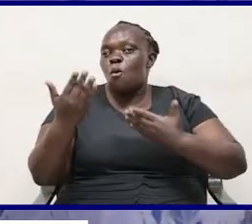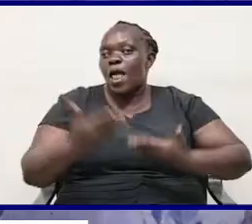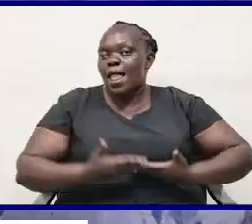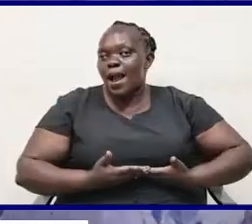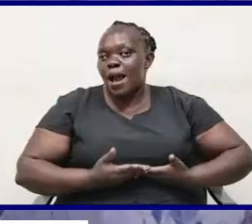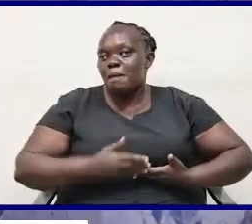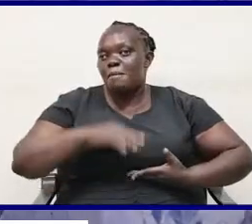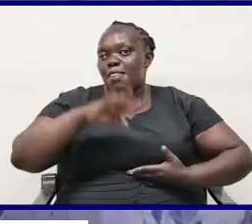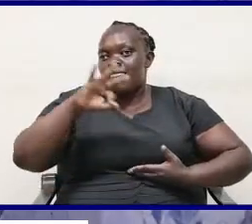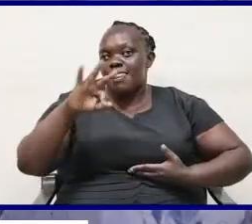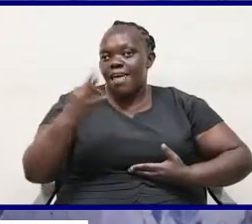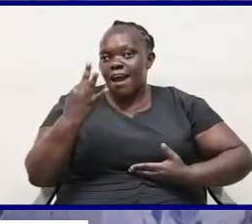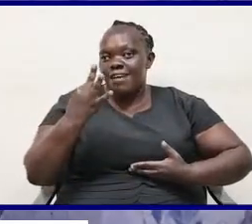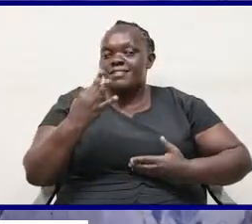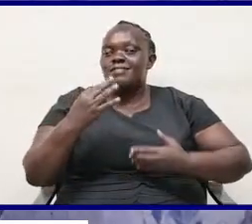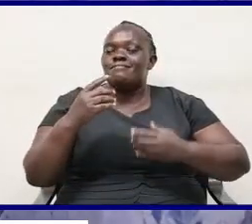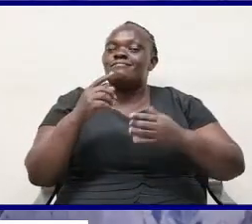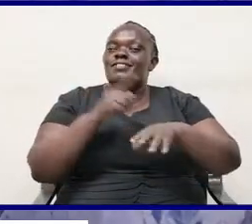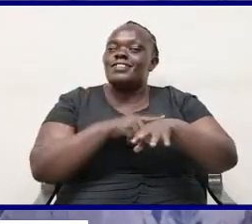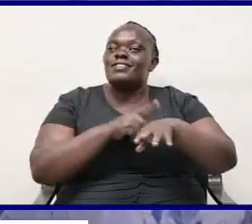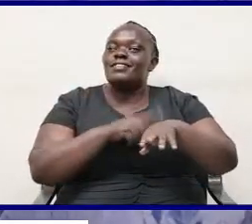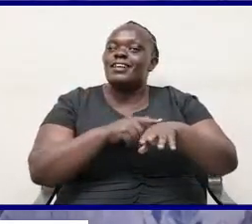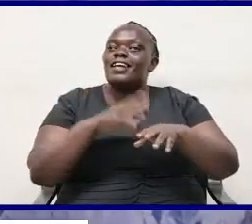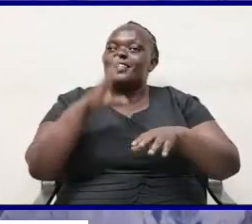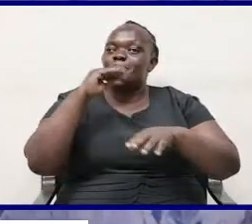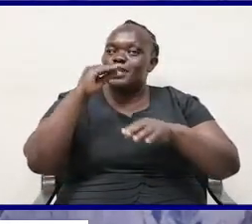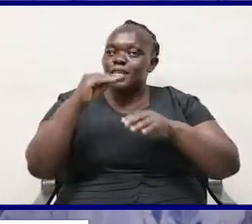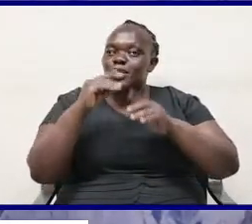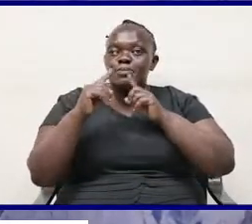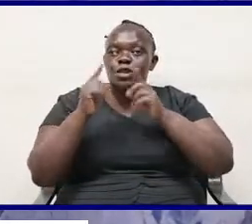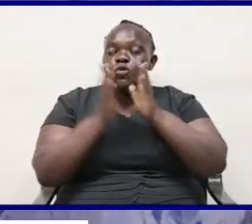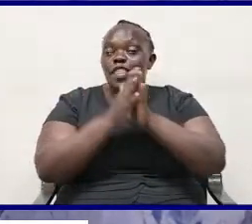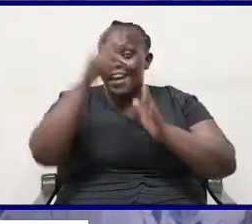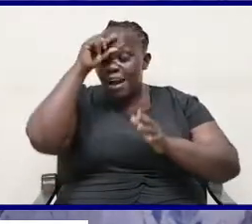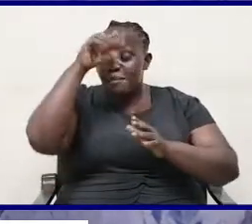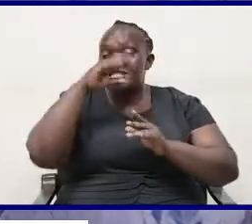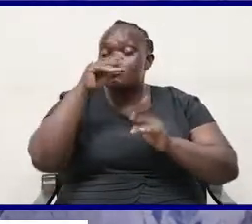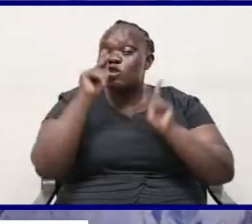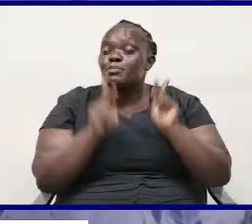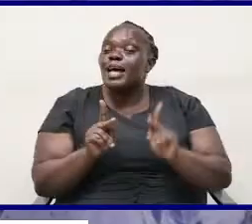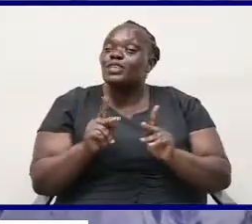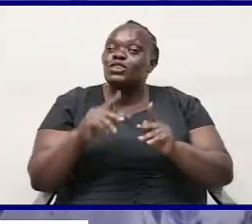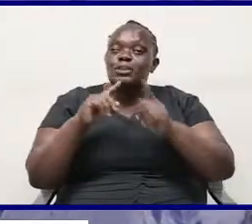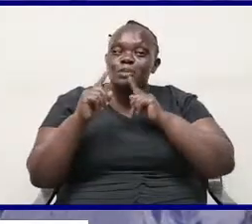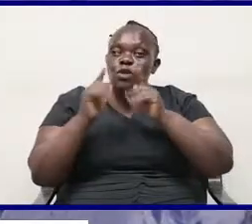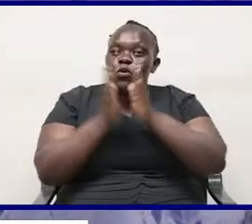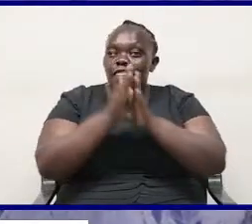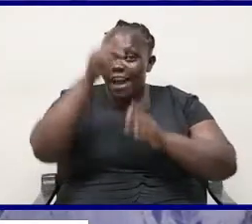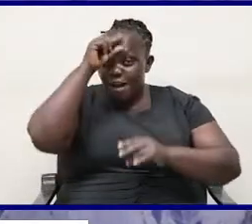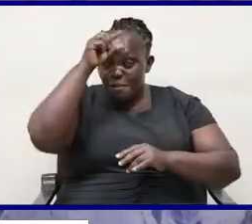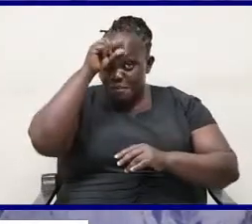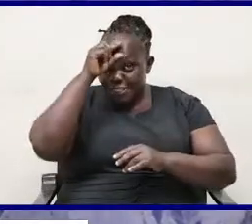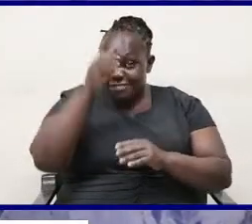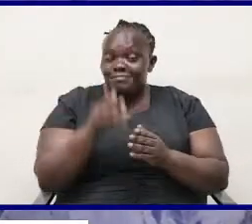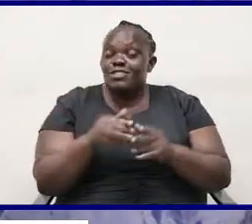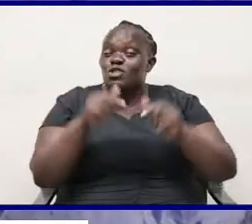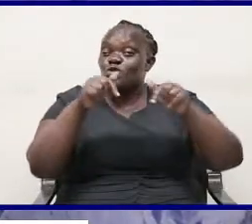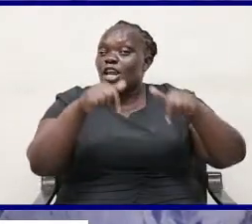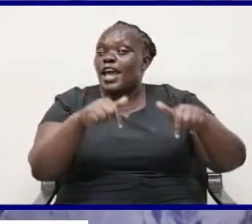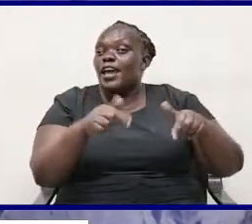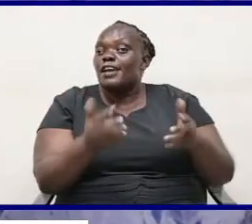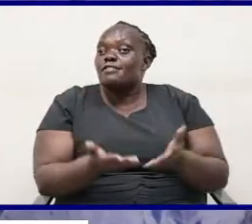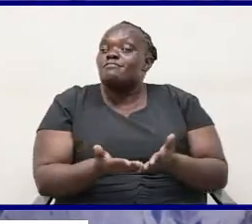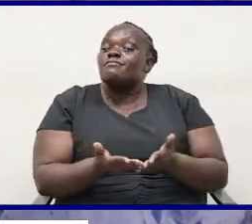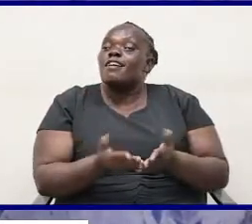Welcome to the 13th editions of Sema Spox. Sema Spox. And